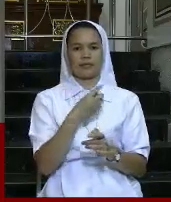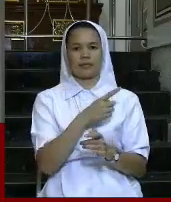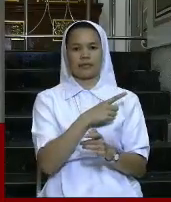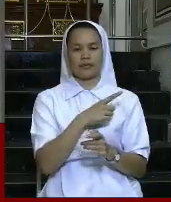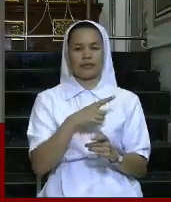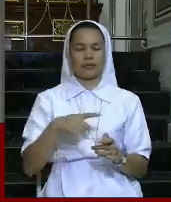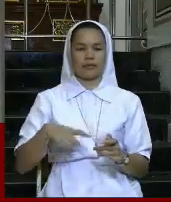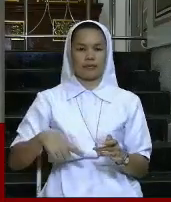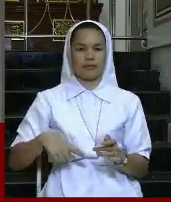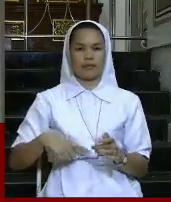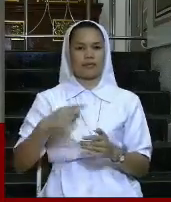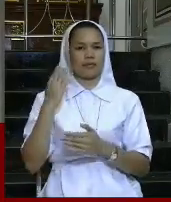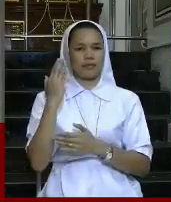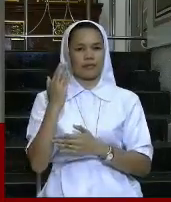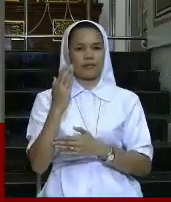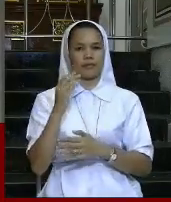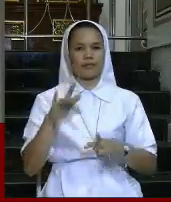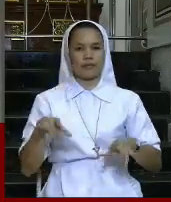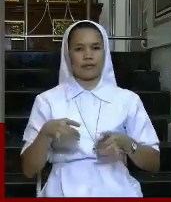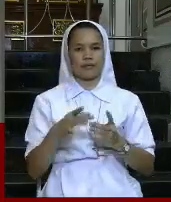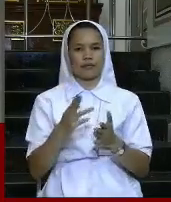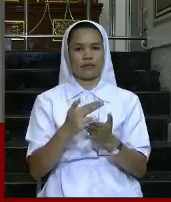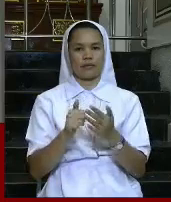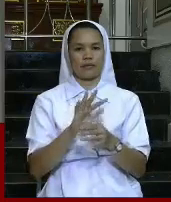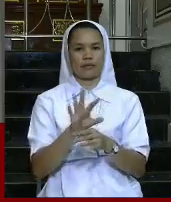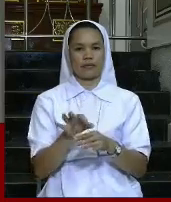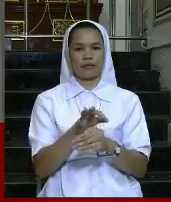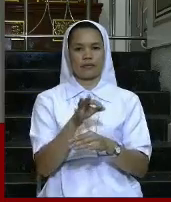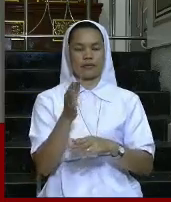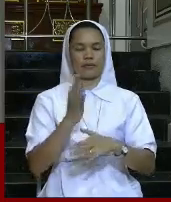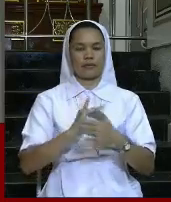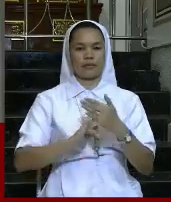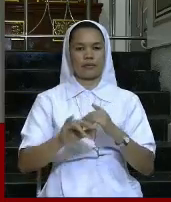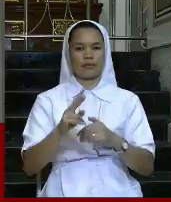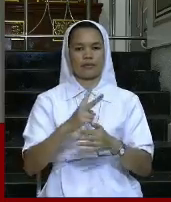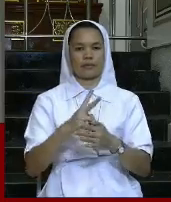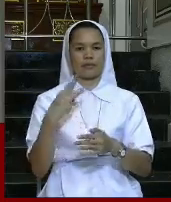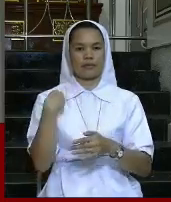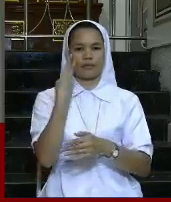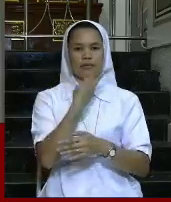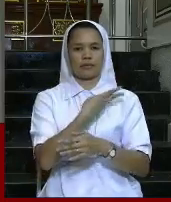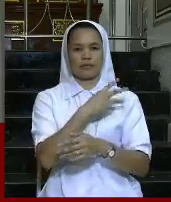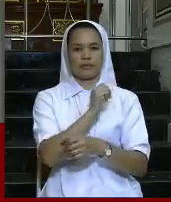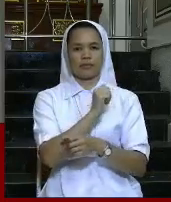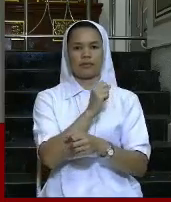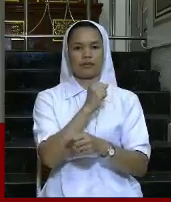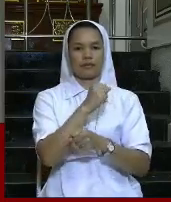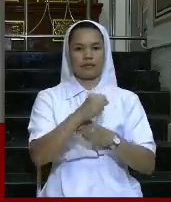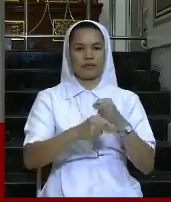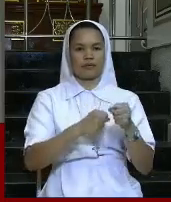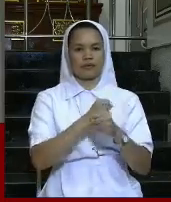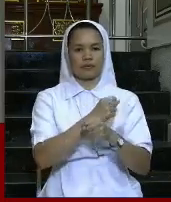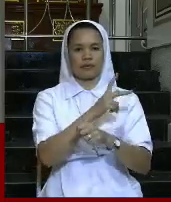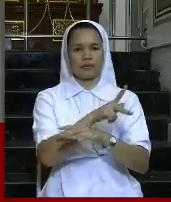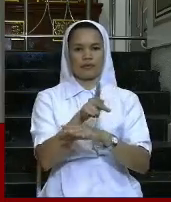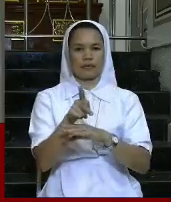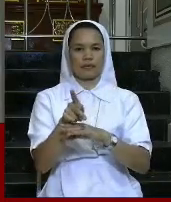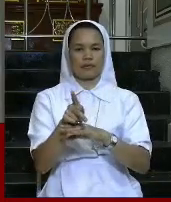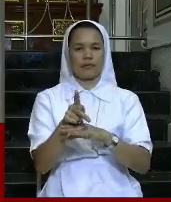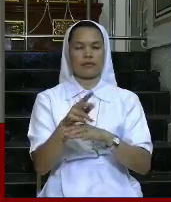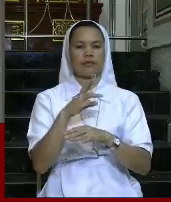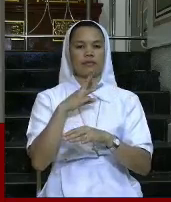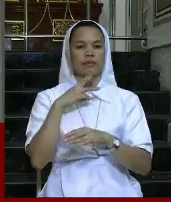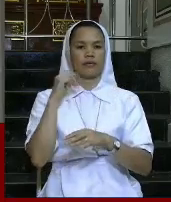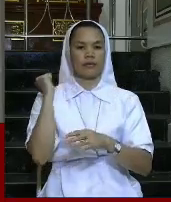our Lord, who was conceived by the Holy Spirit, born of the Virgin Mary, suffered under Pontius